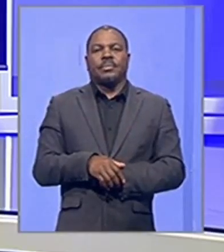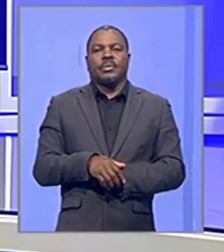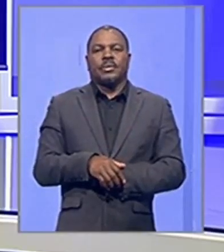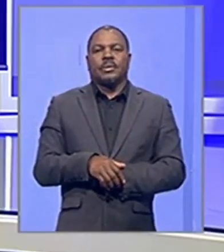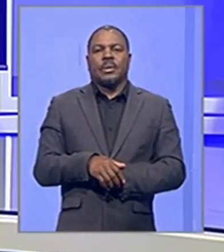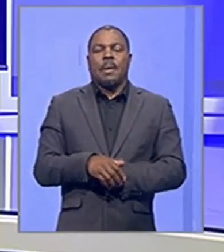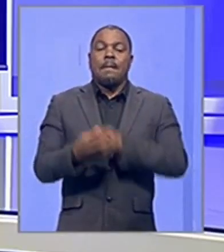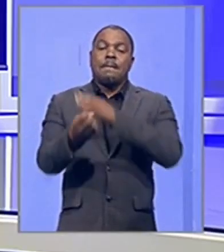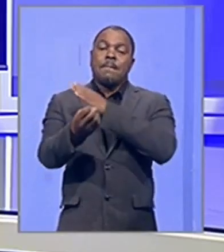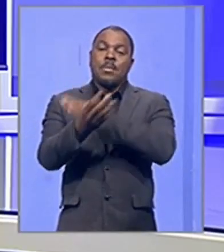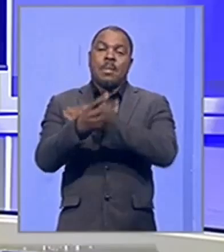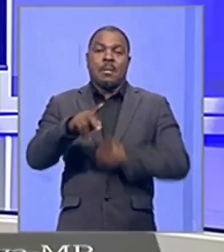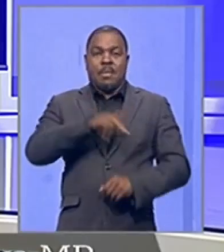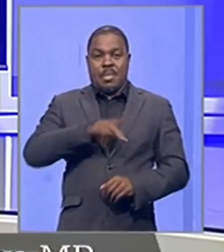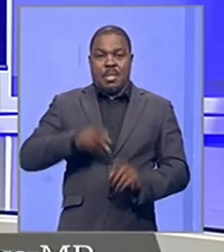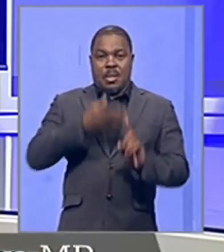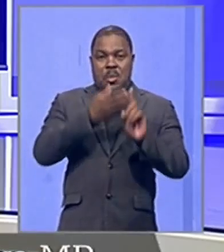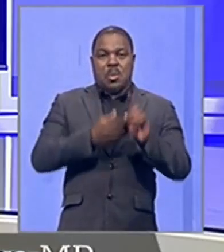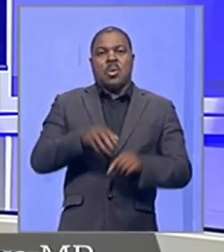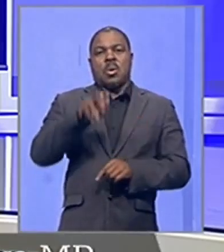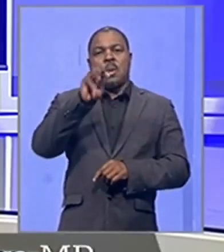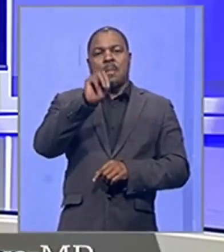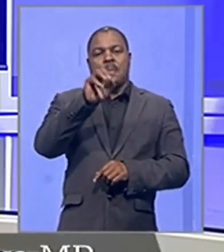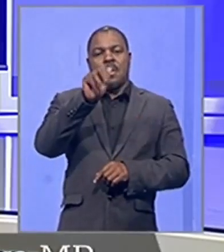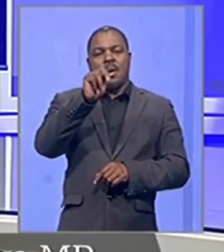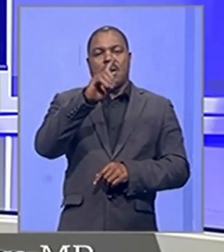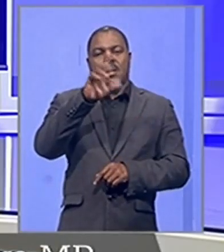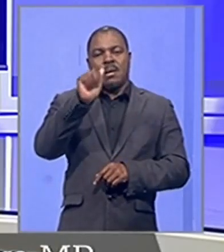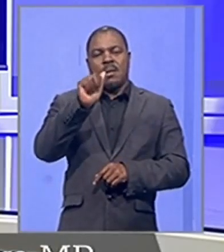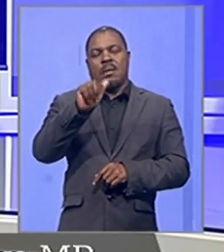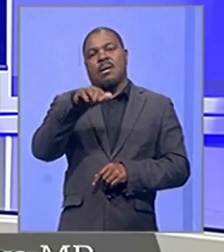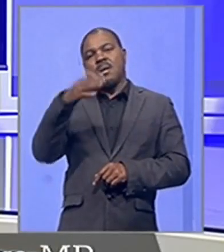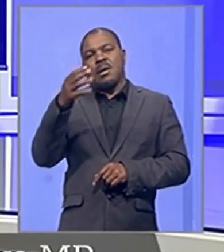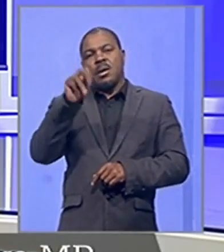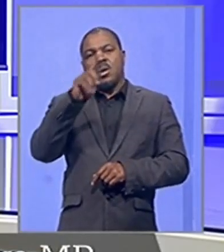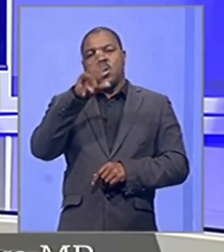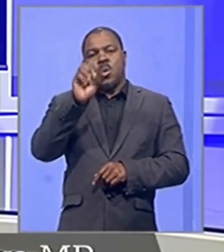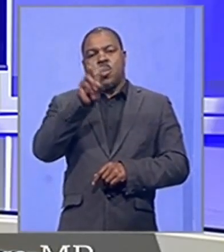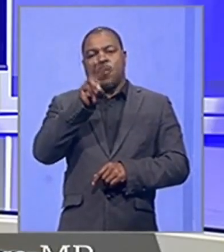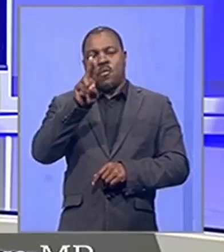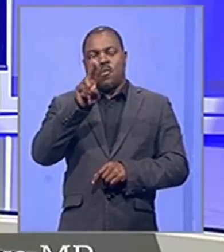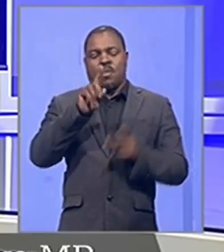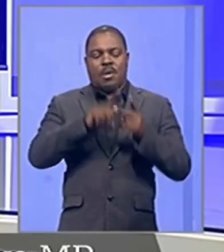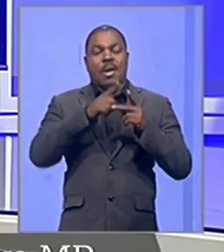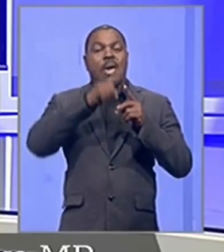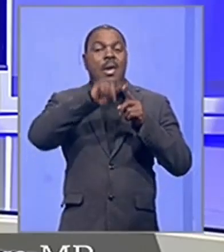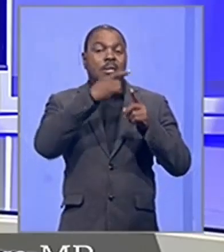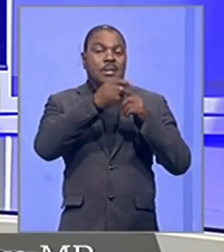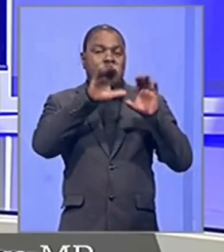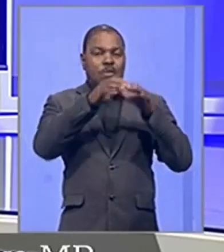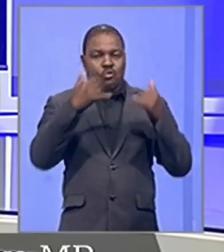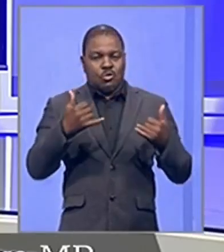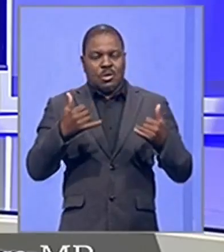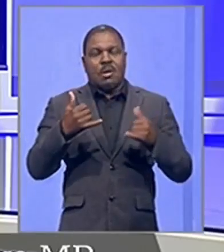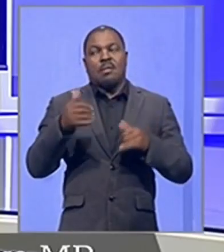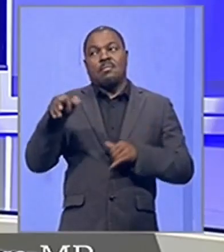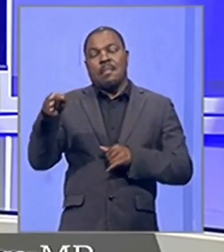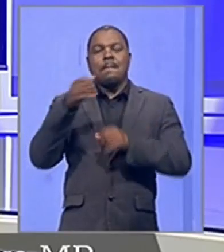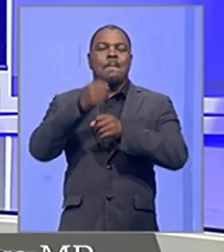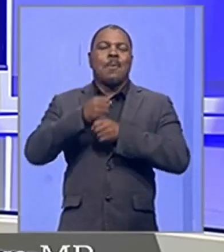Tonakgolo ya Mpumalanga Mandla Ndlovu ga mmogo le maloko a lekgotlaphethiši ba hlomamišitšwe le hono ka